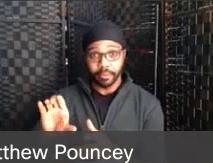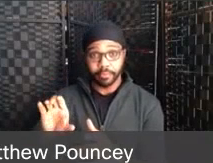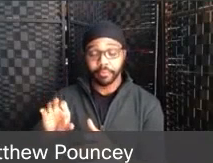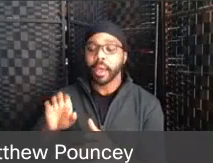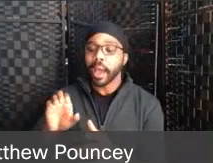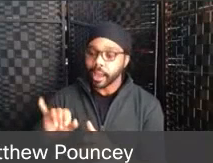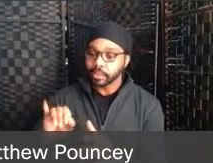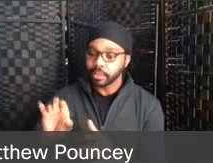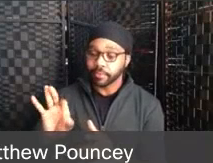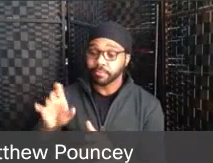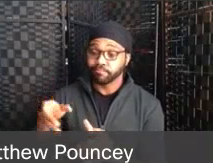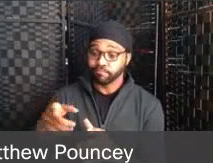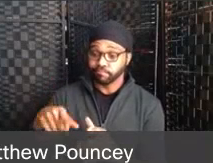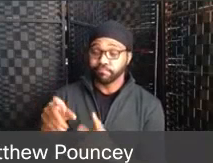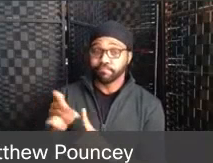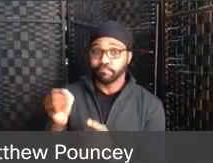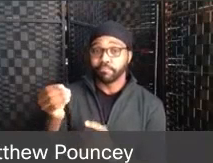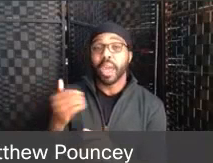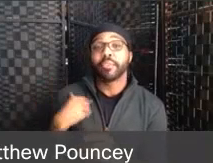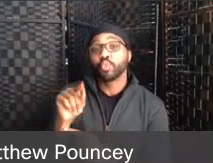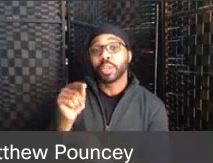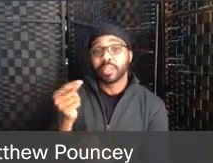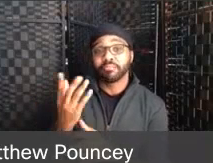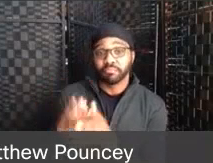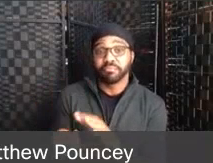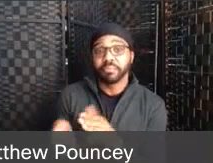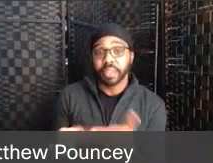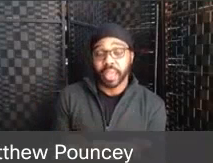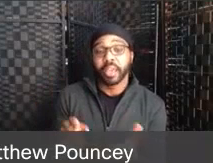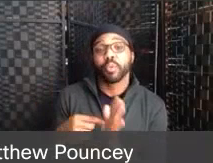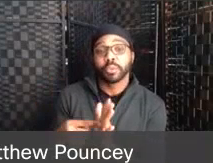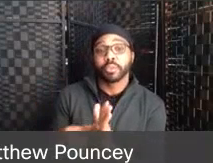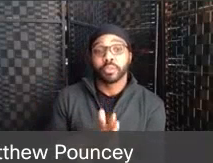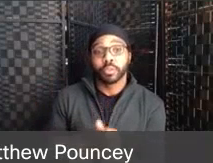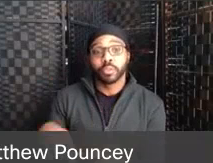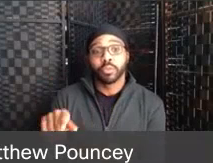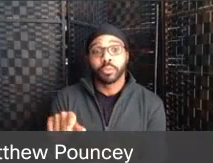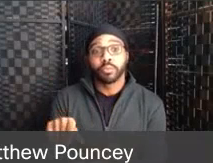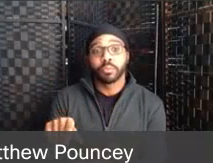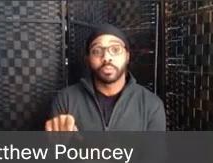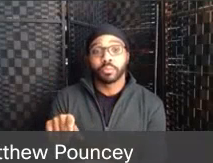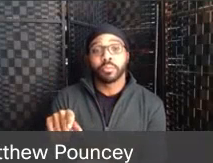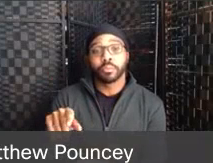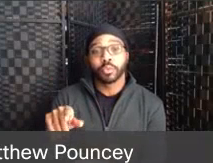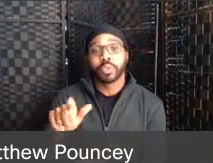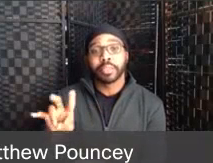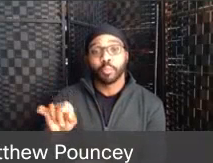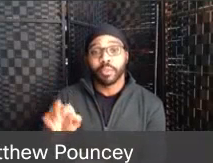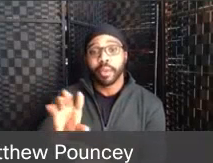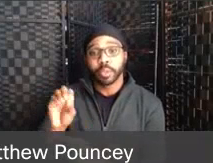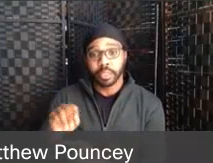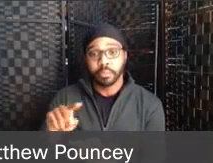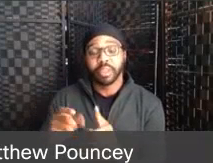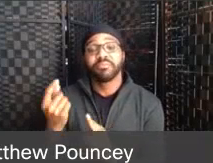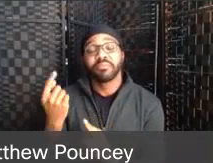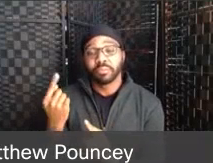died, representing 17.5%. However, only 12 of those are confirmed as